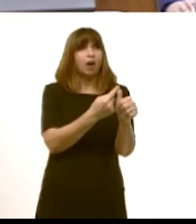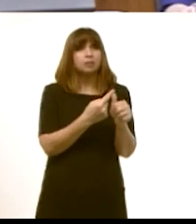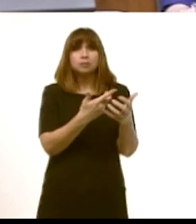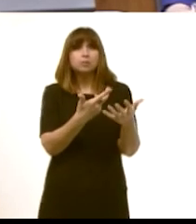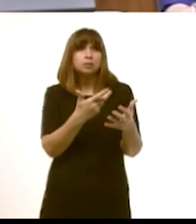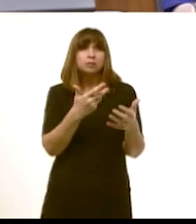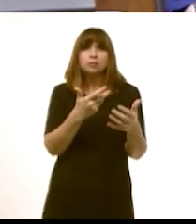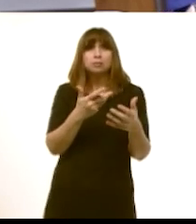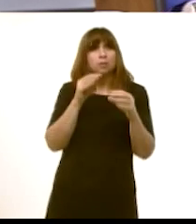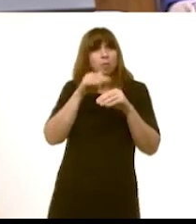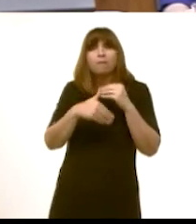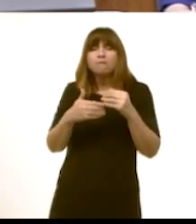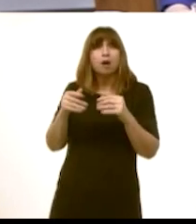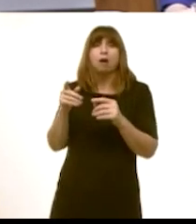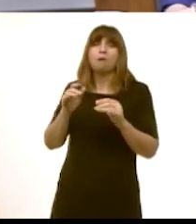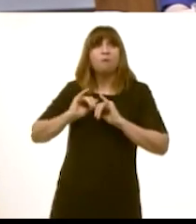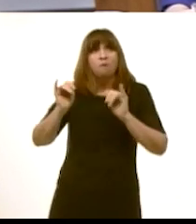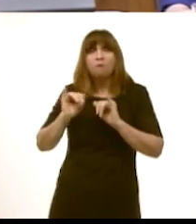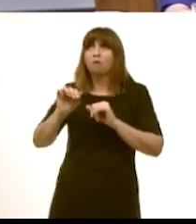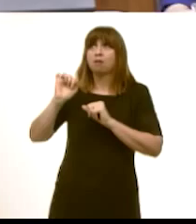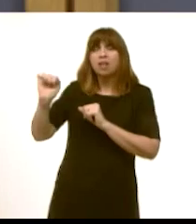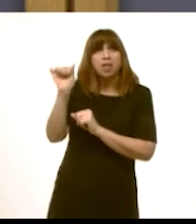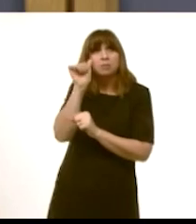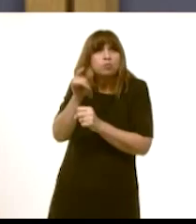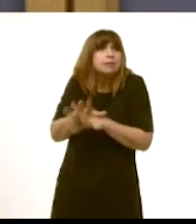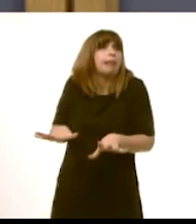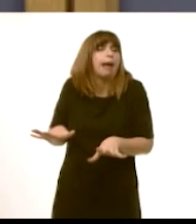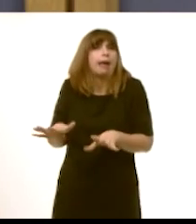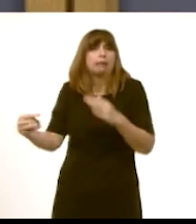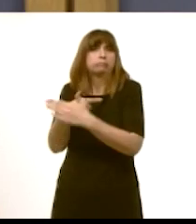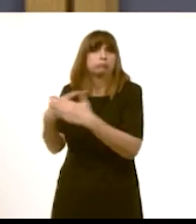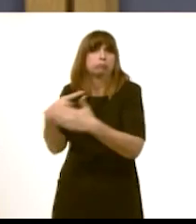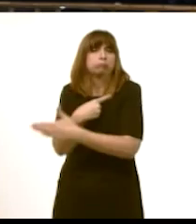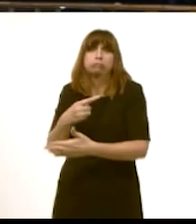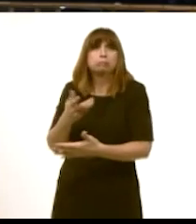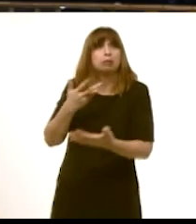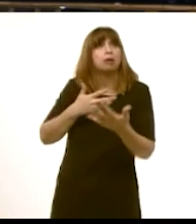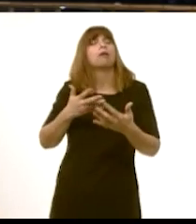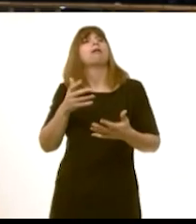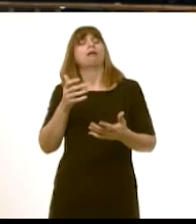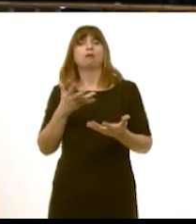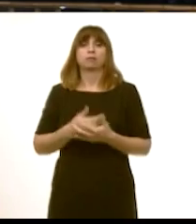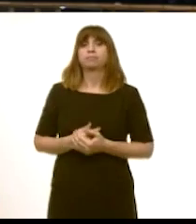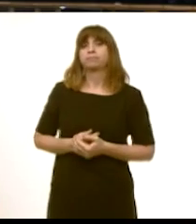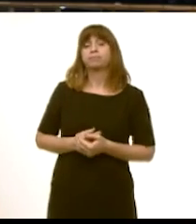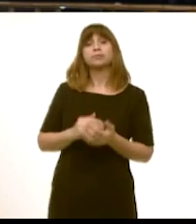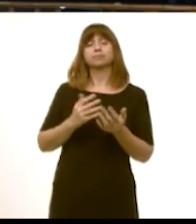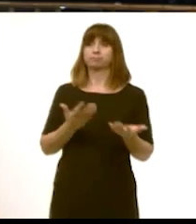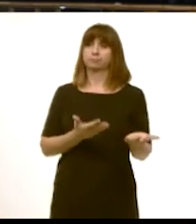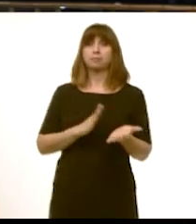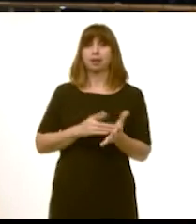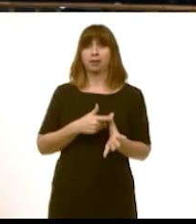partner organisations on the experiences of Syrian refugees. Mohammed Askar. Thank you, Deputy Presiding Officer. First